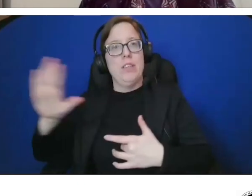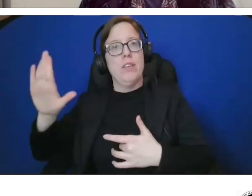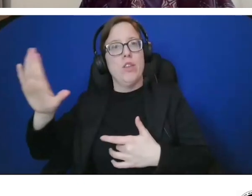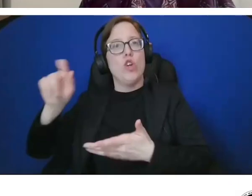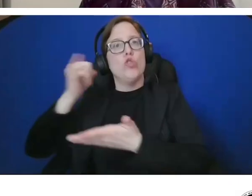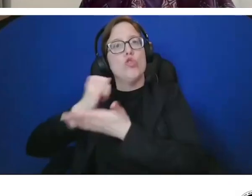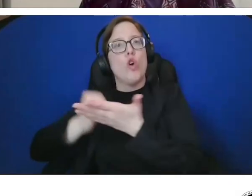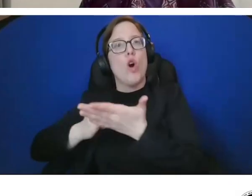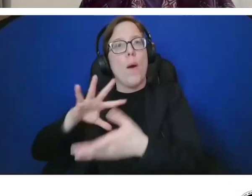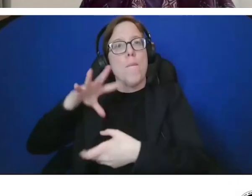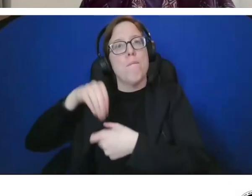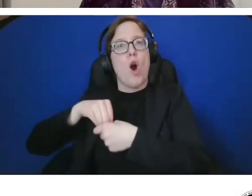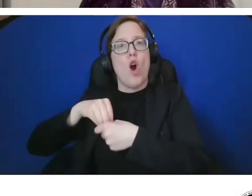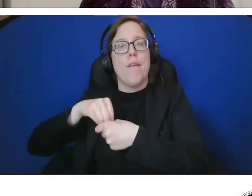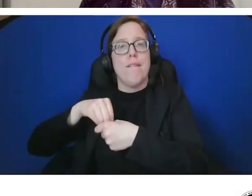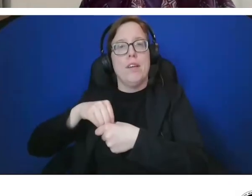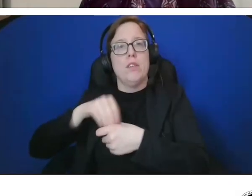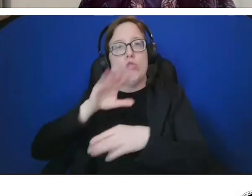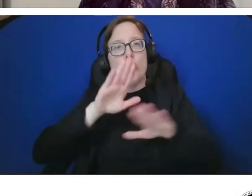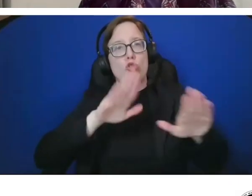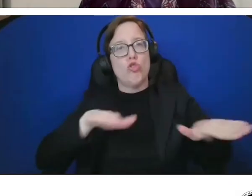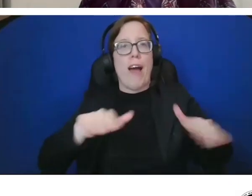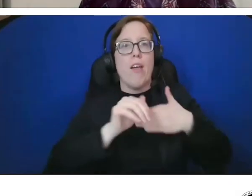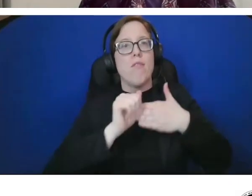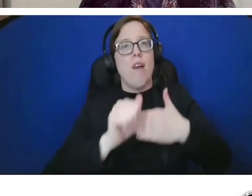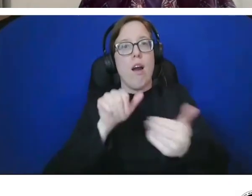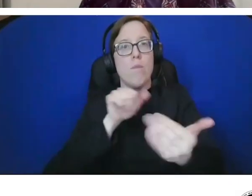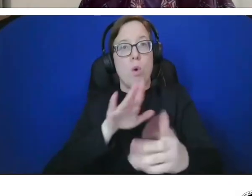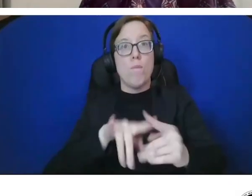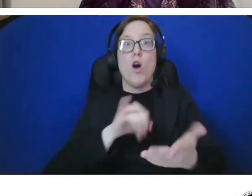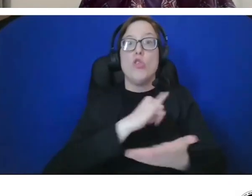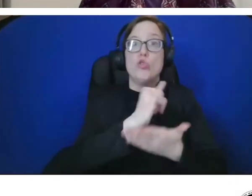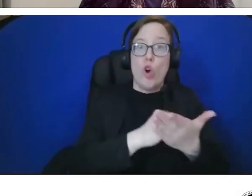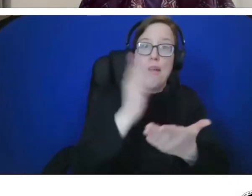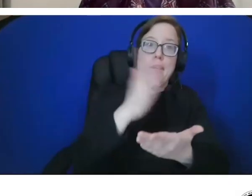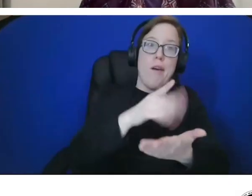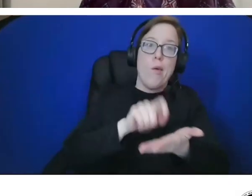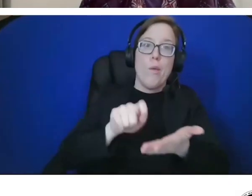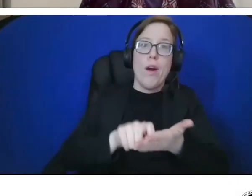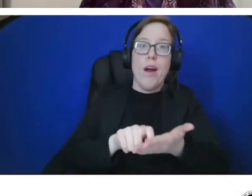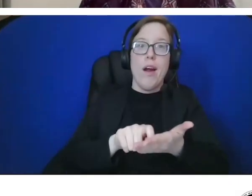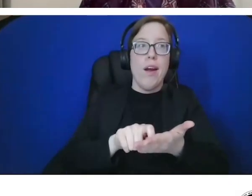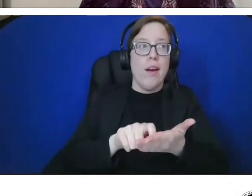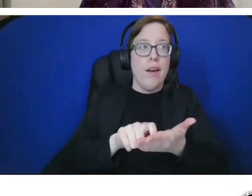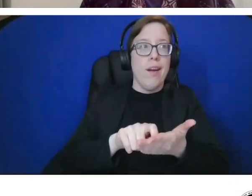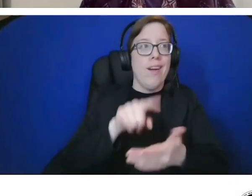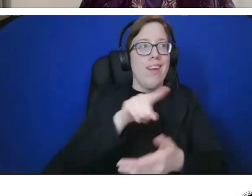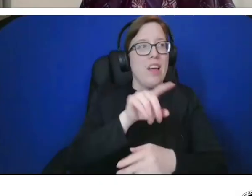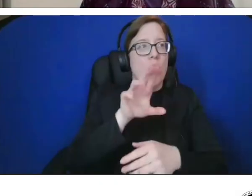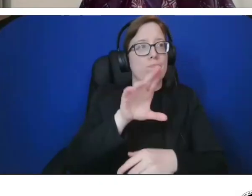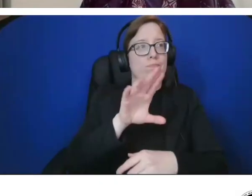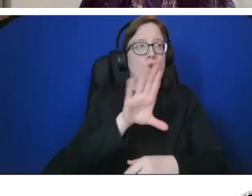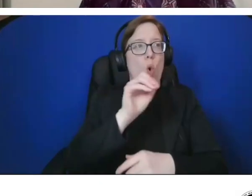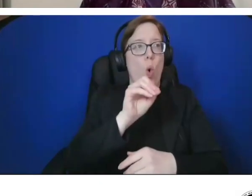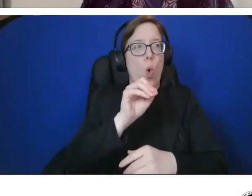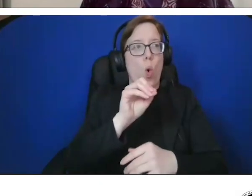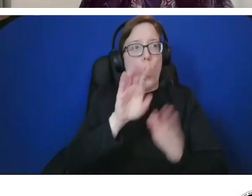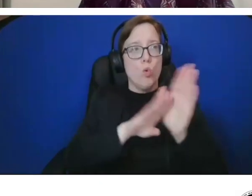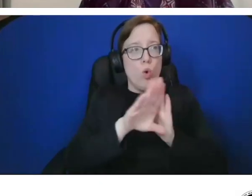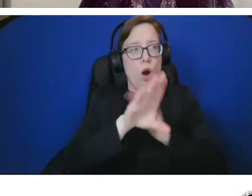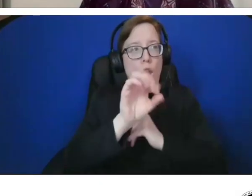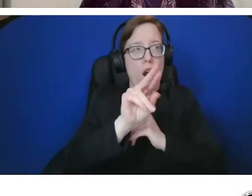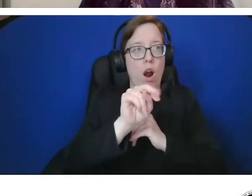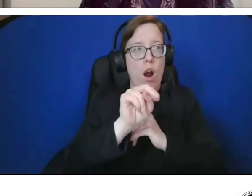drawing as part of a child-guided approach. But drawing and writing included the co-construction of those experience books. So